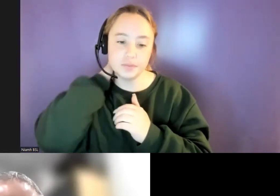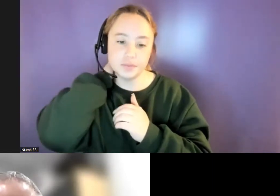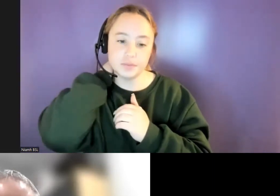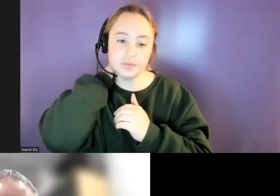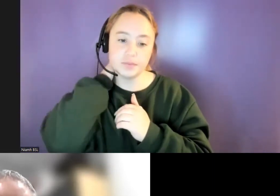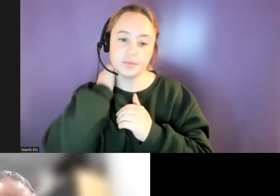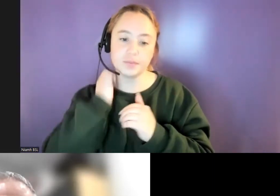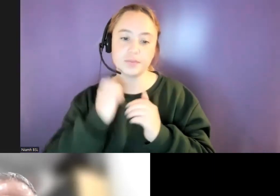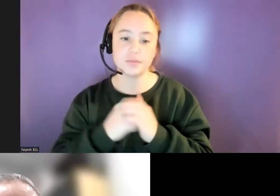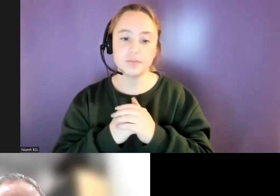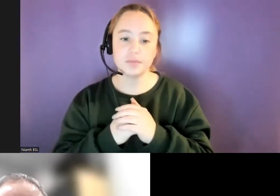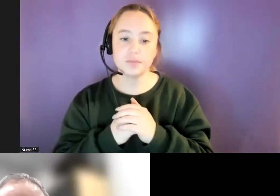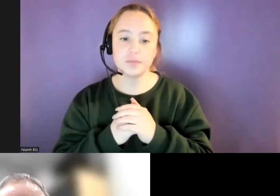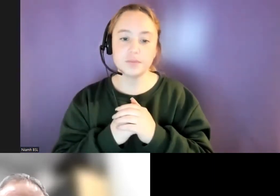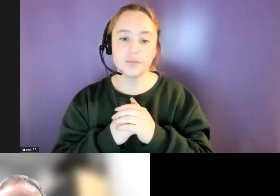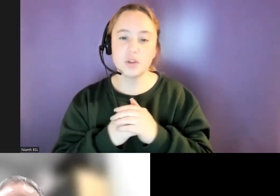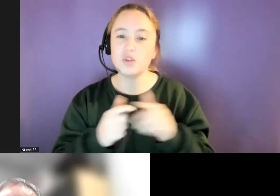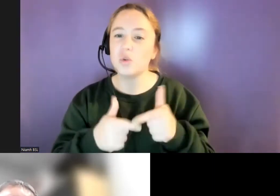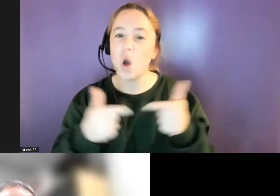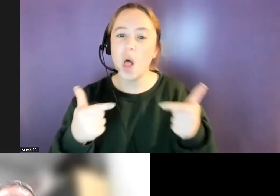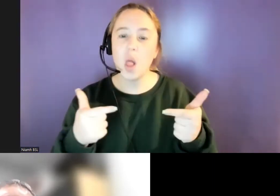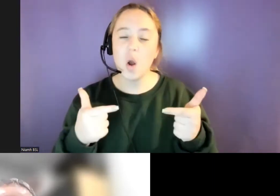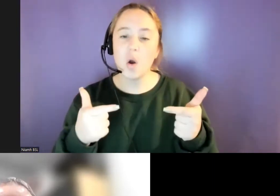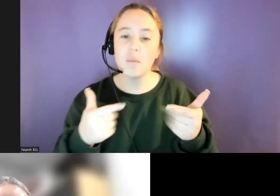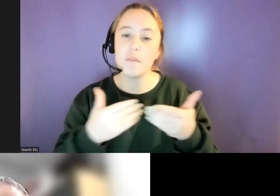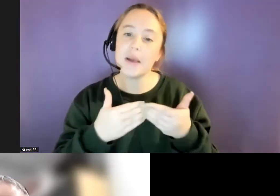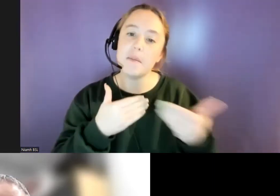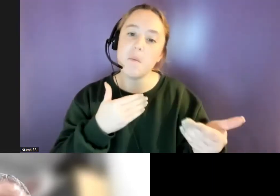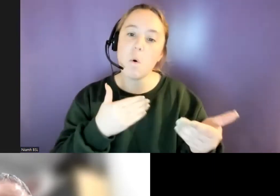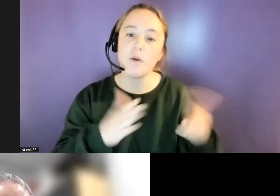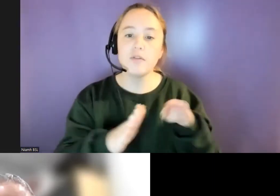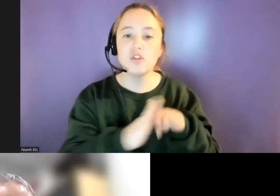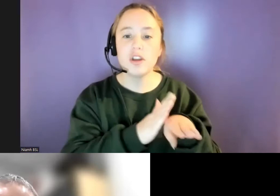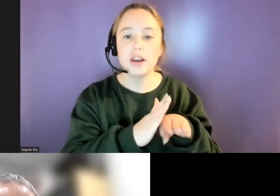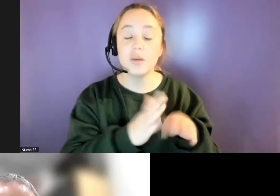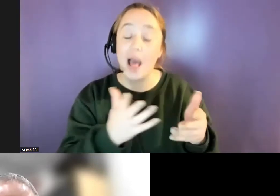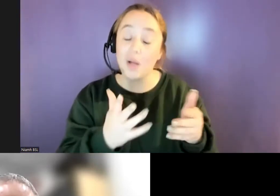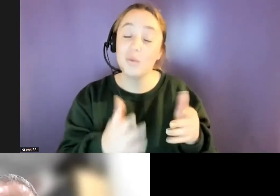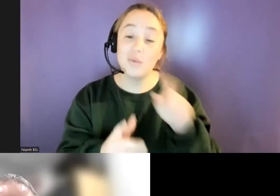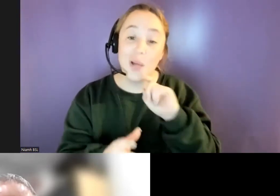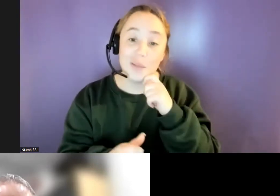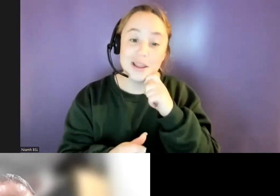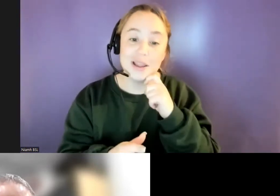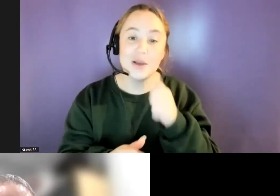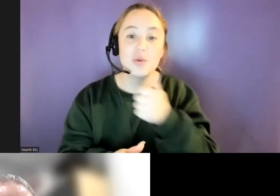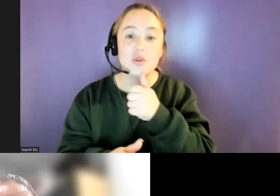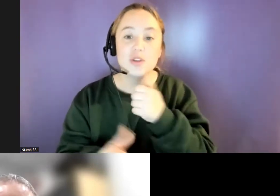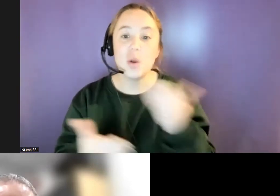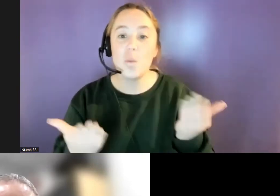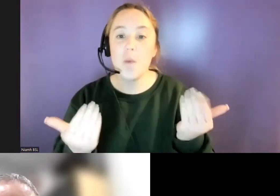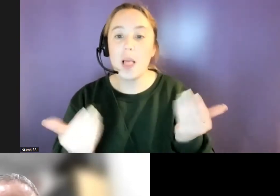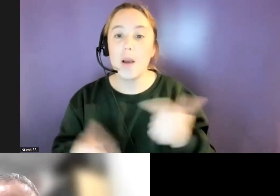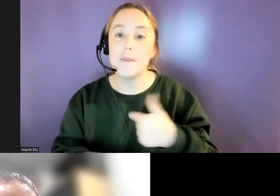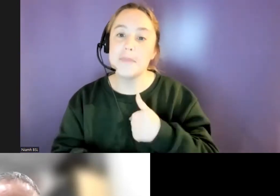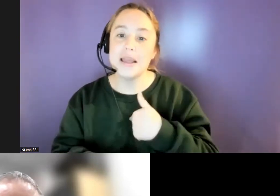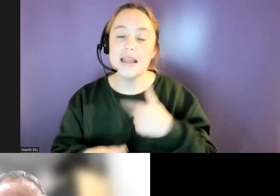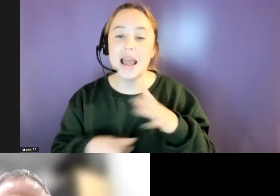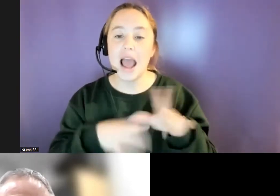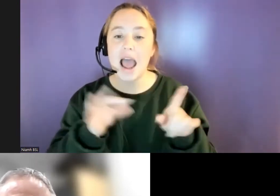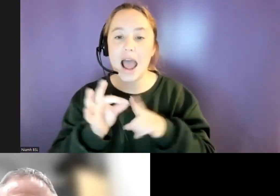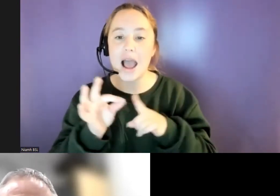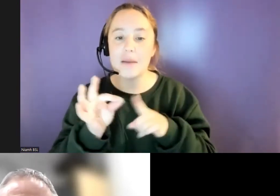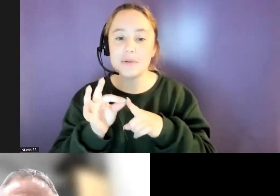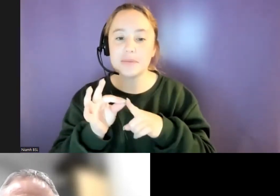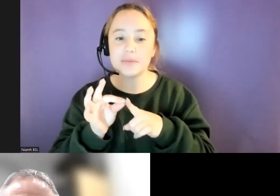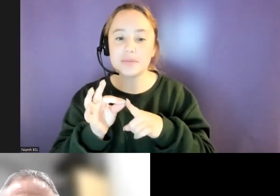lot more to do with training. It's more like, well, there will be actually. We are using the Welcome Me app. Judith Little